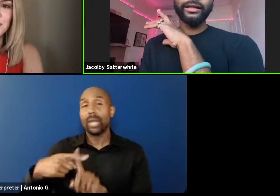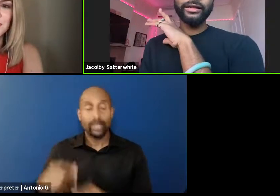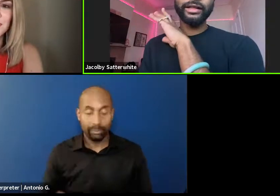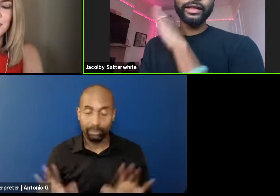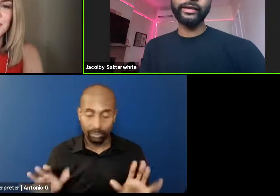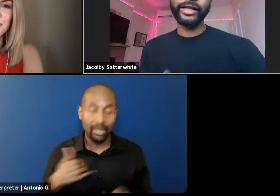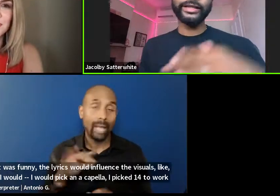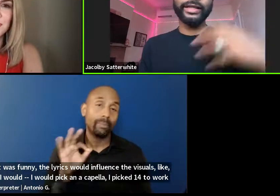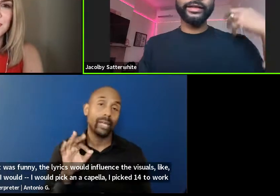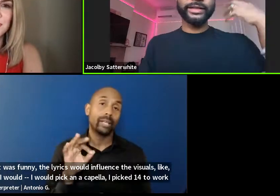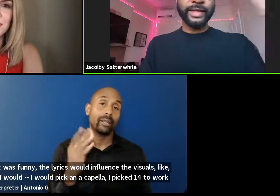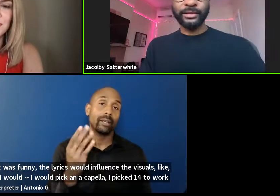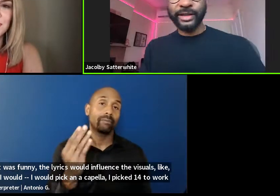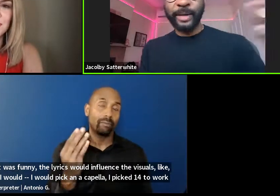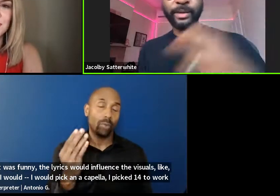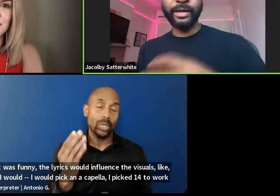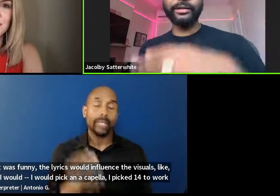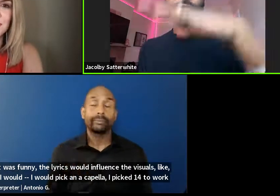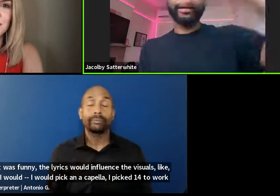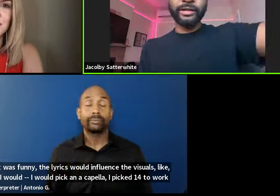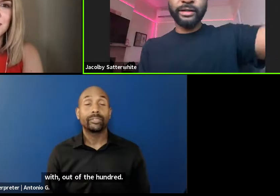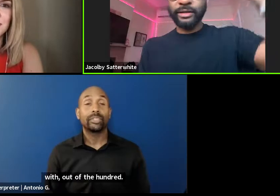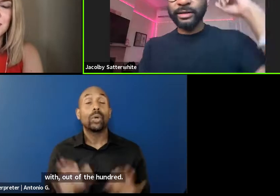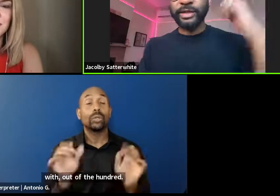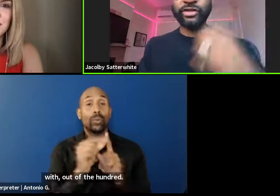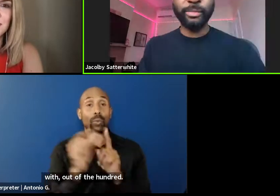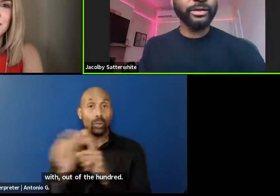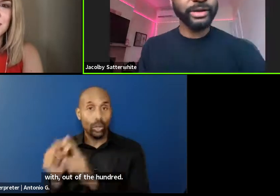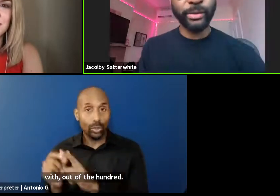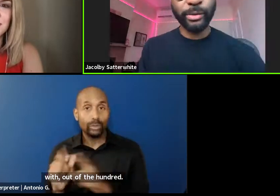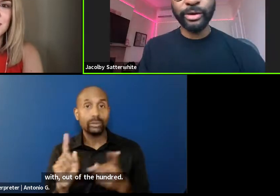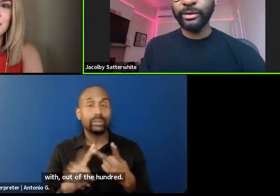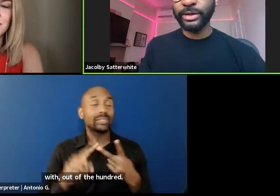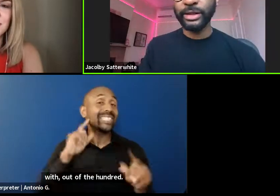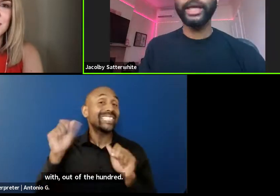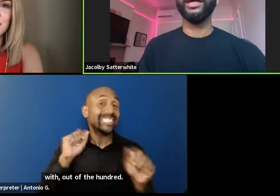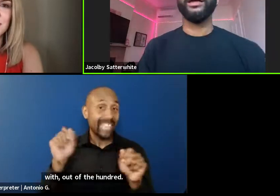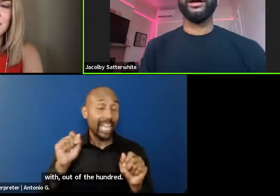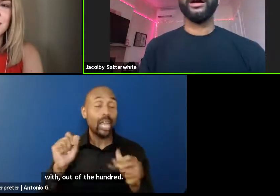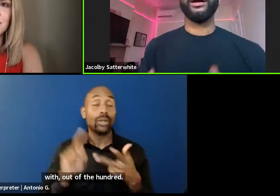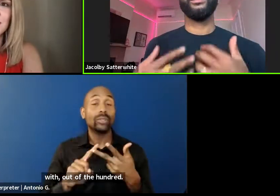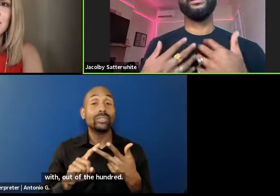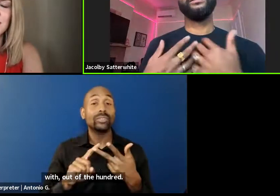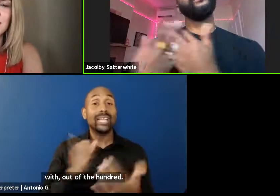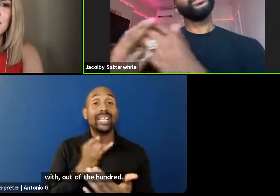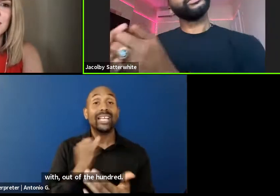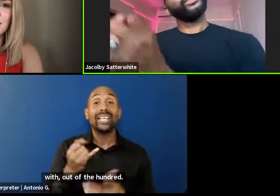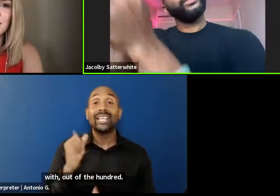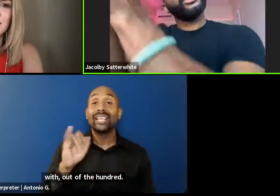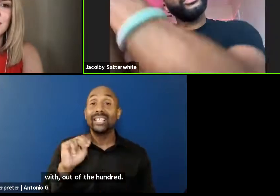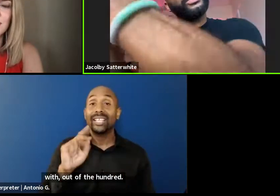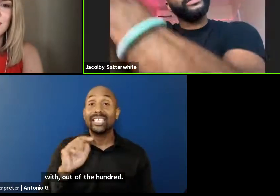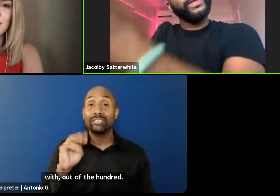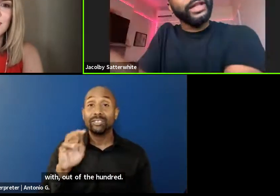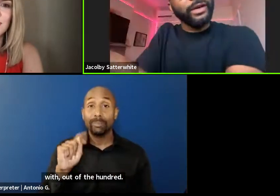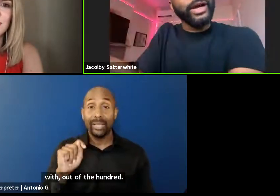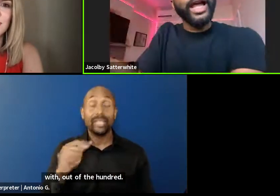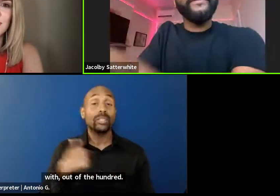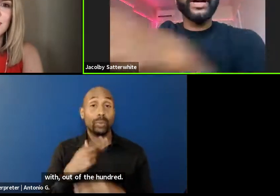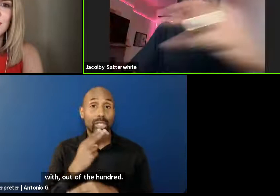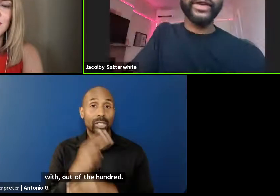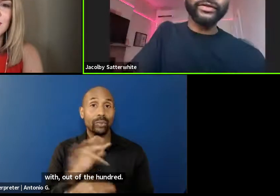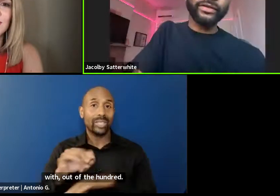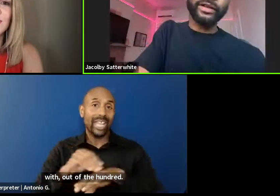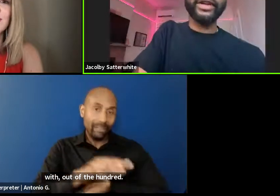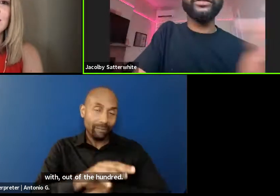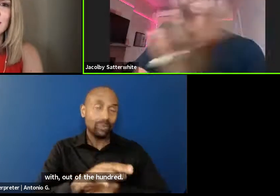And the lyrics and the soundscape and the instrumentals that we were using influence what I would do with the video